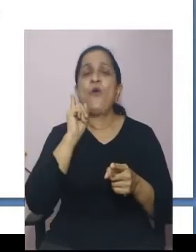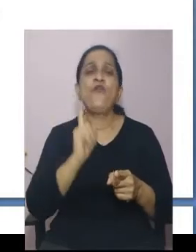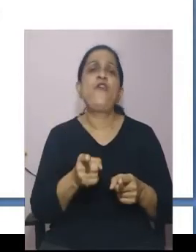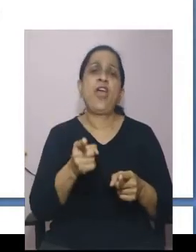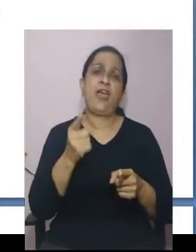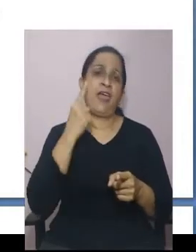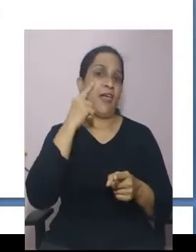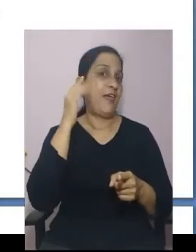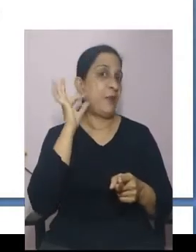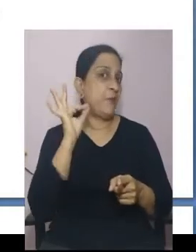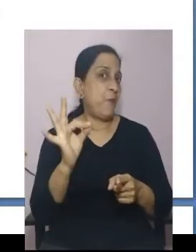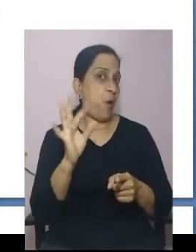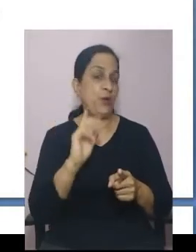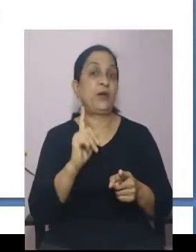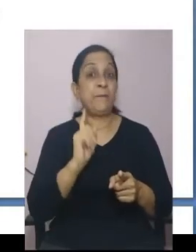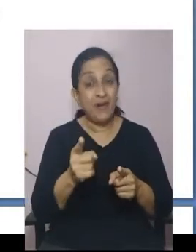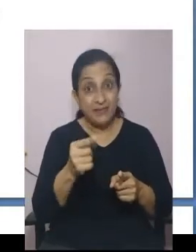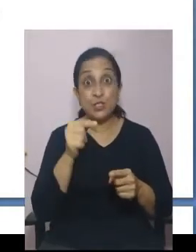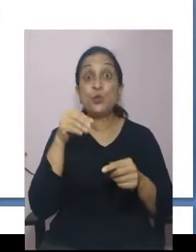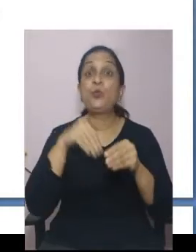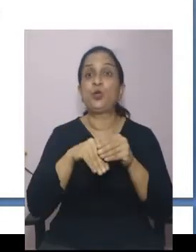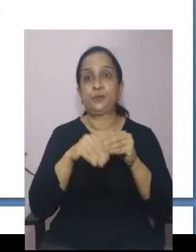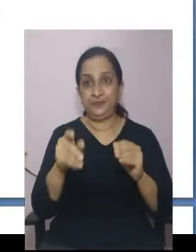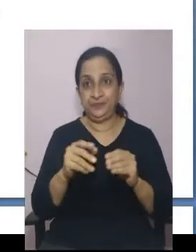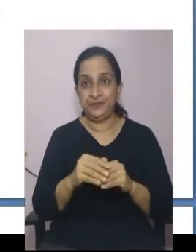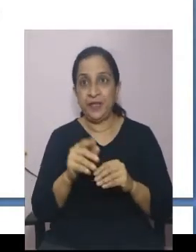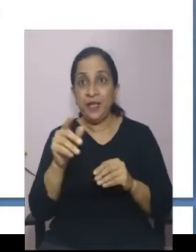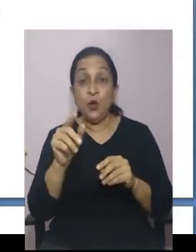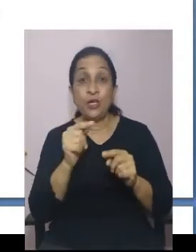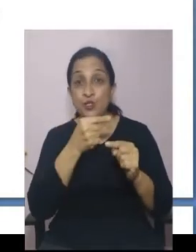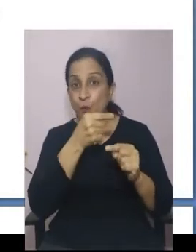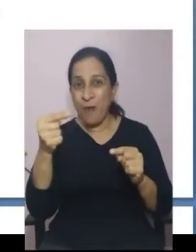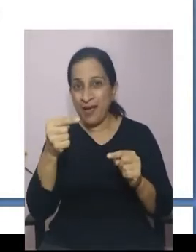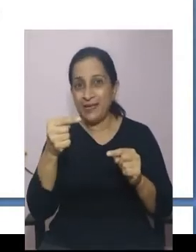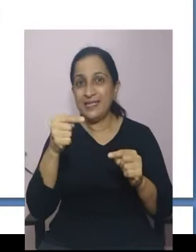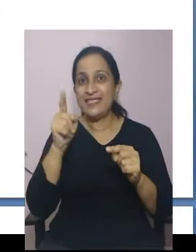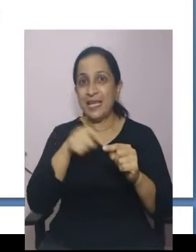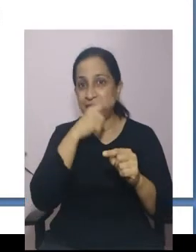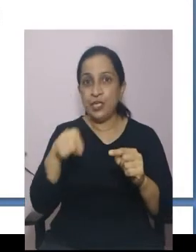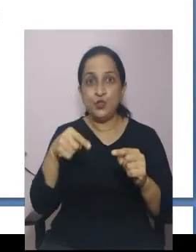becomes plus. This becomes plus. So this will be 2 times